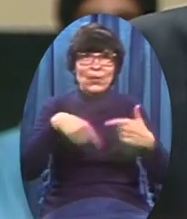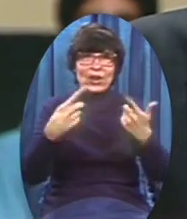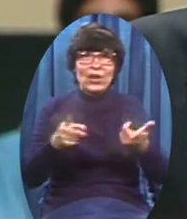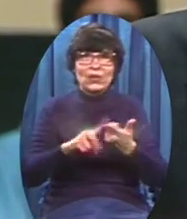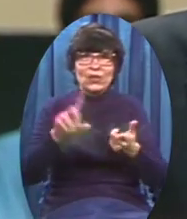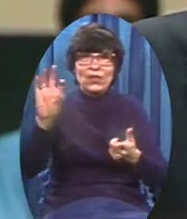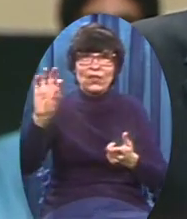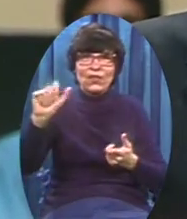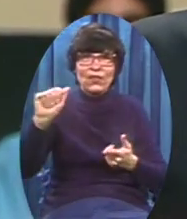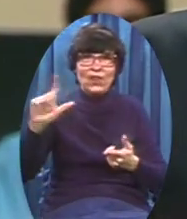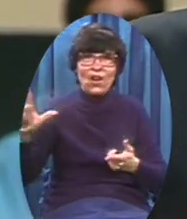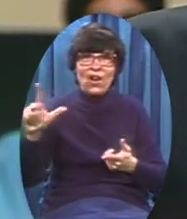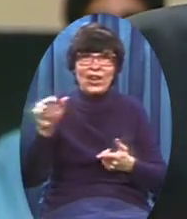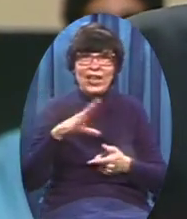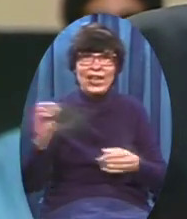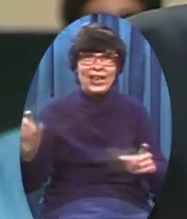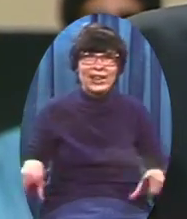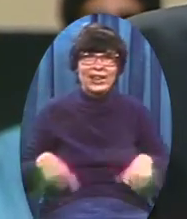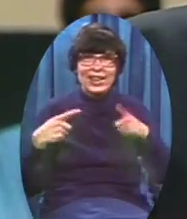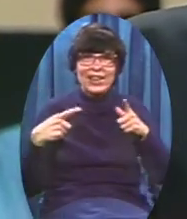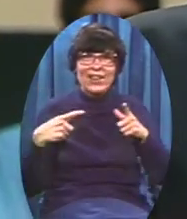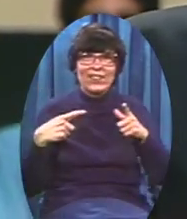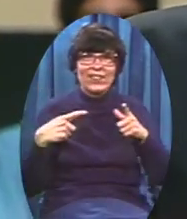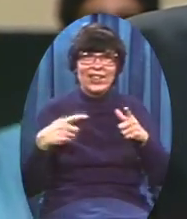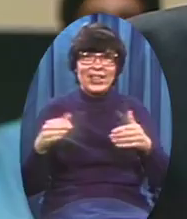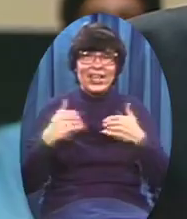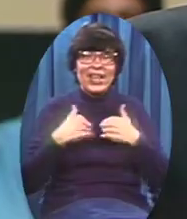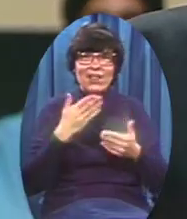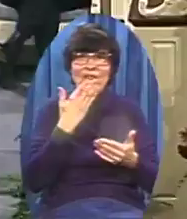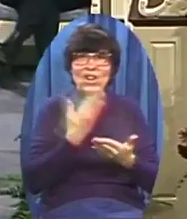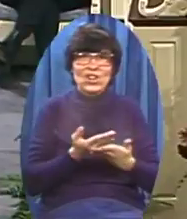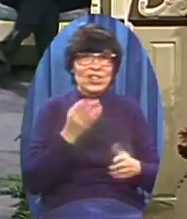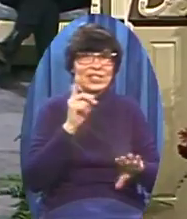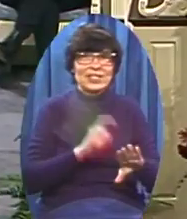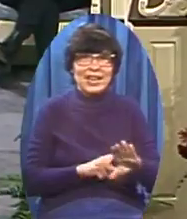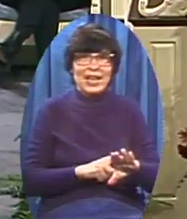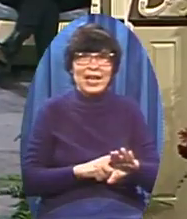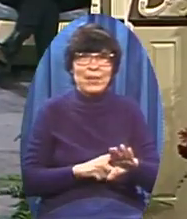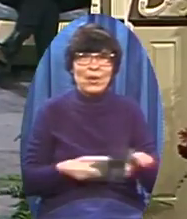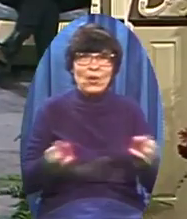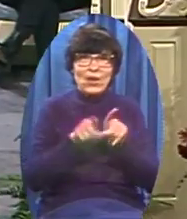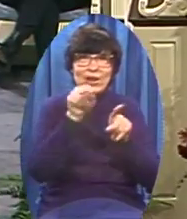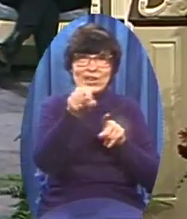have a big time down there in Orlando while you're kicking charcoals in hell.